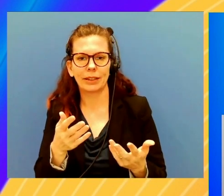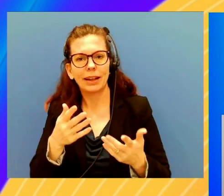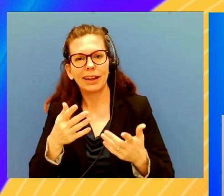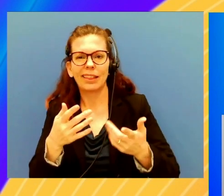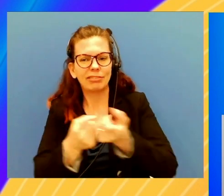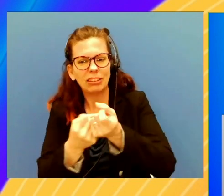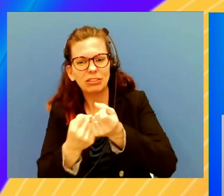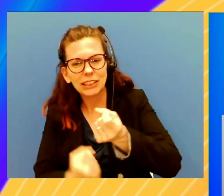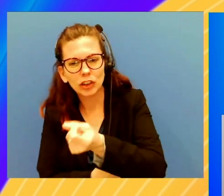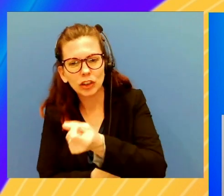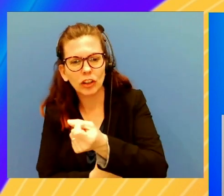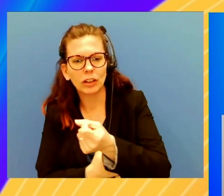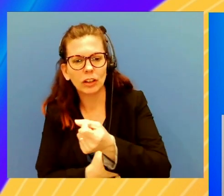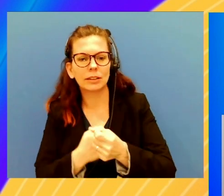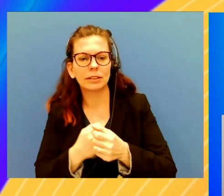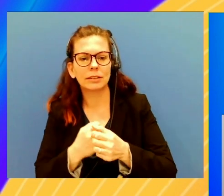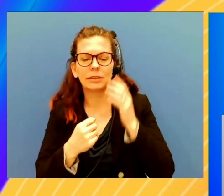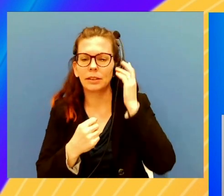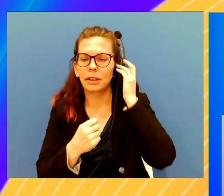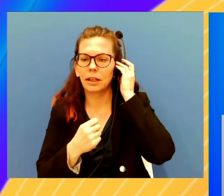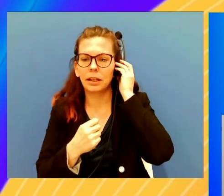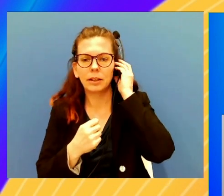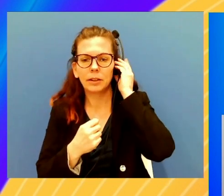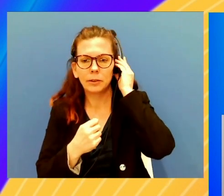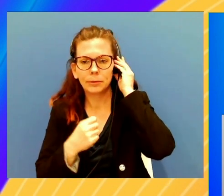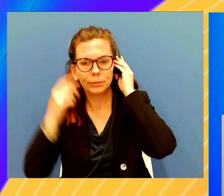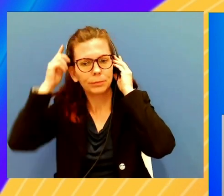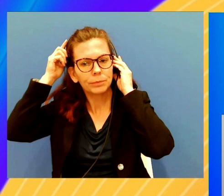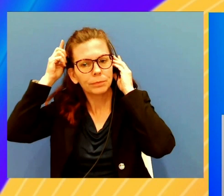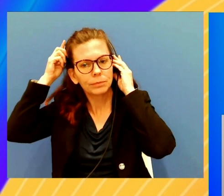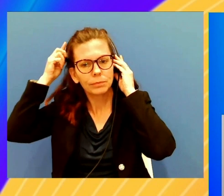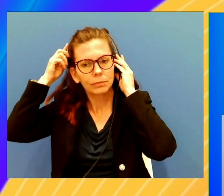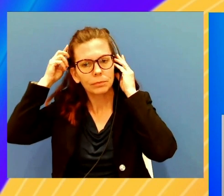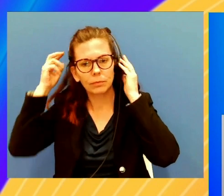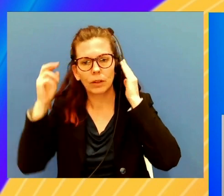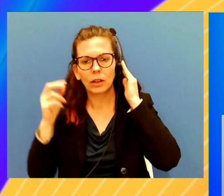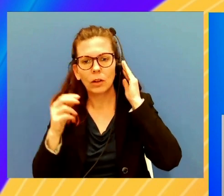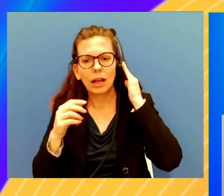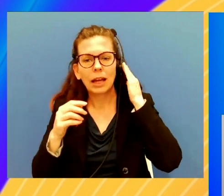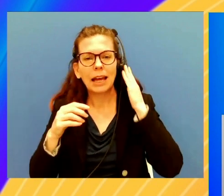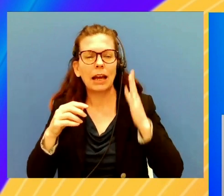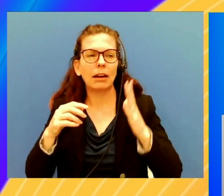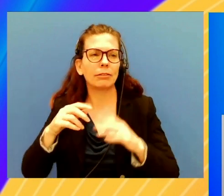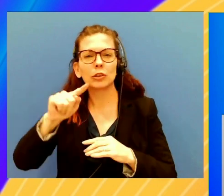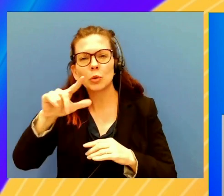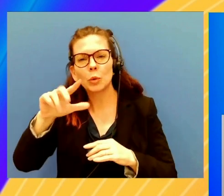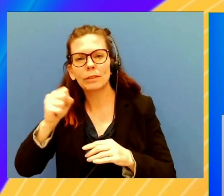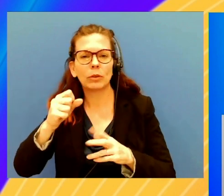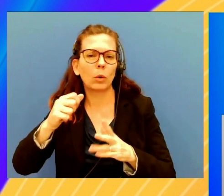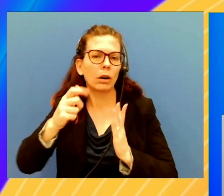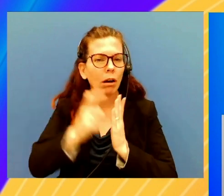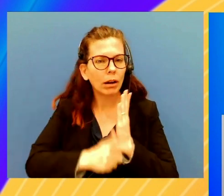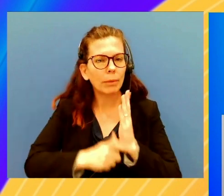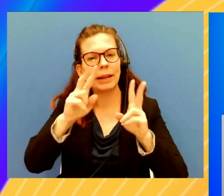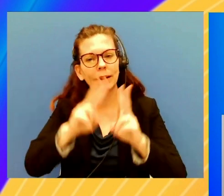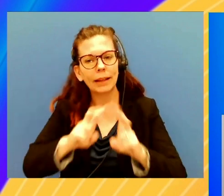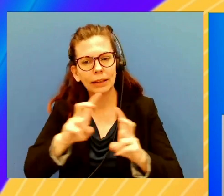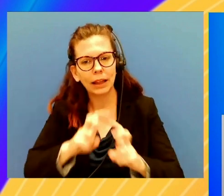foundational. So one would be DevOps Guru. That's a tool for kind of automatically analyzing all of